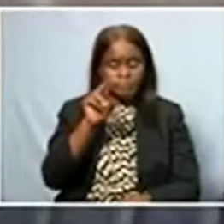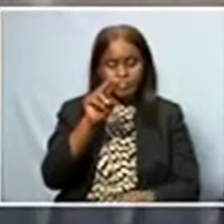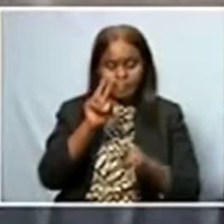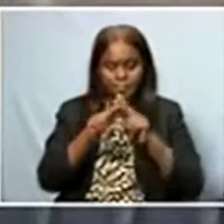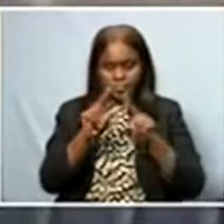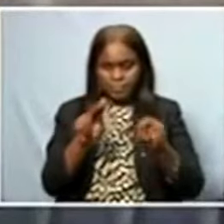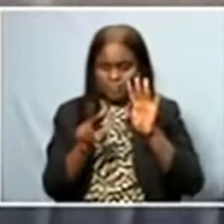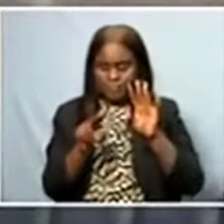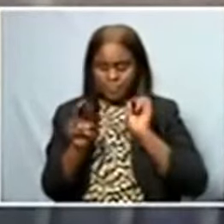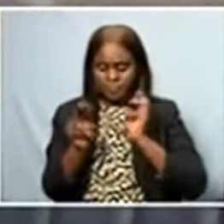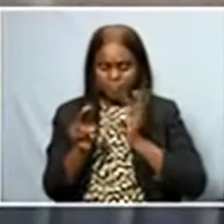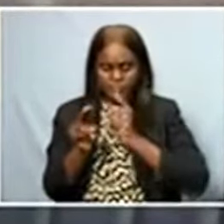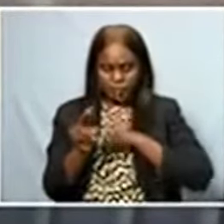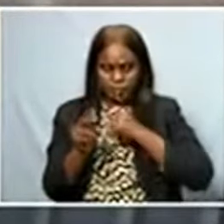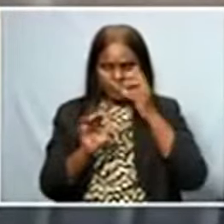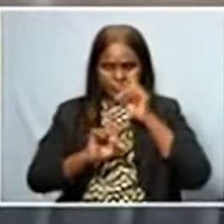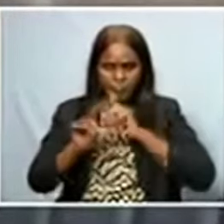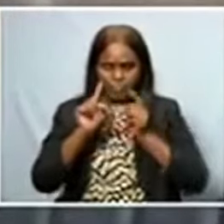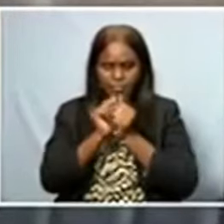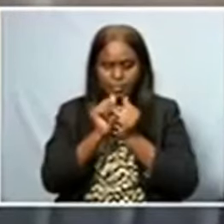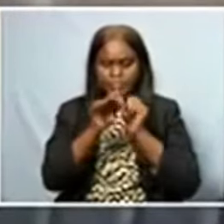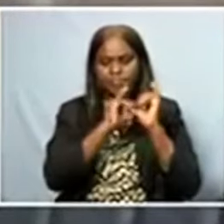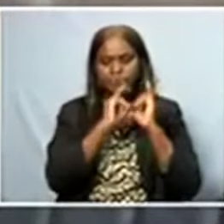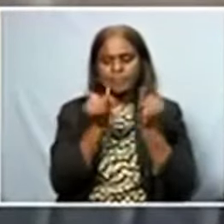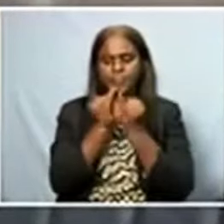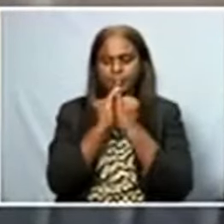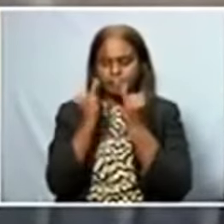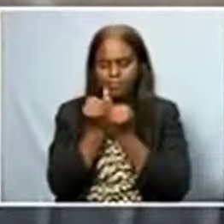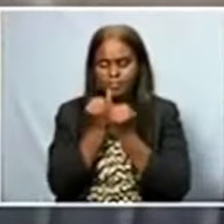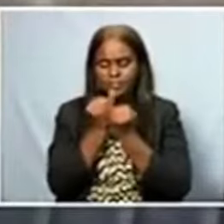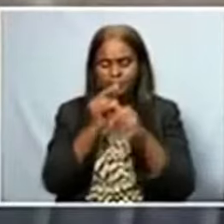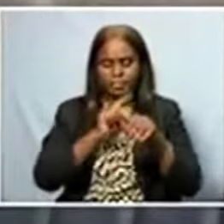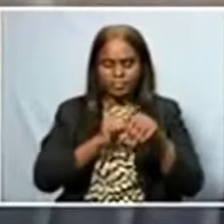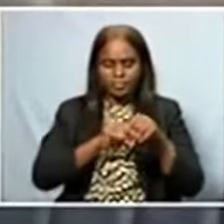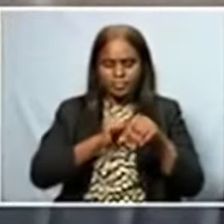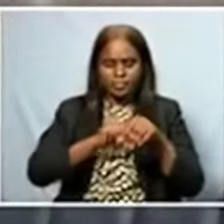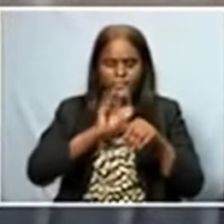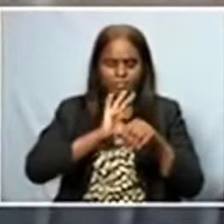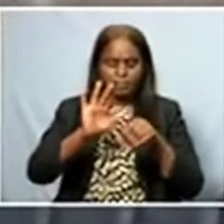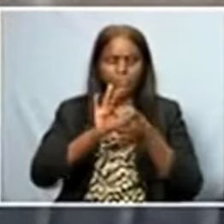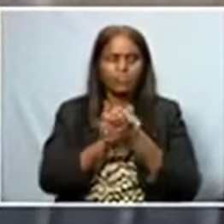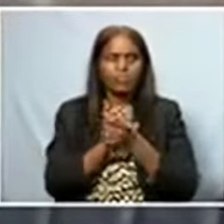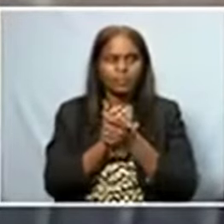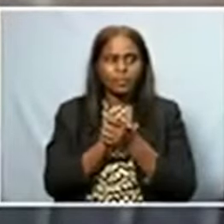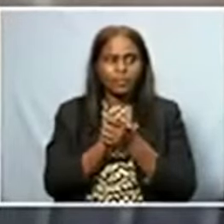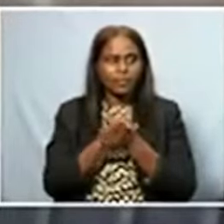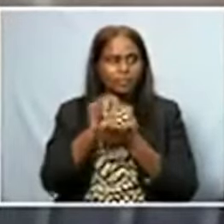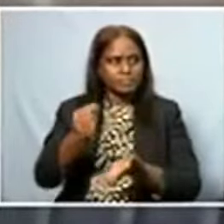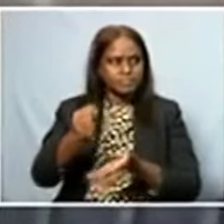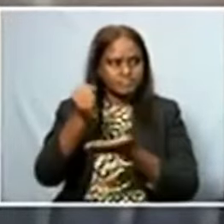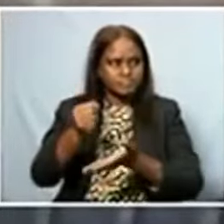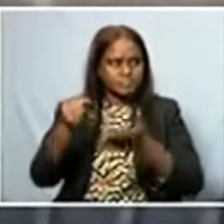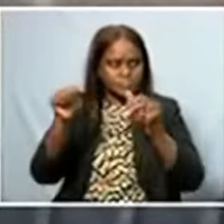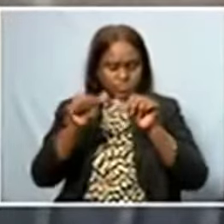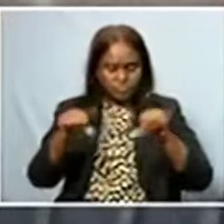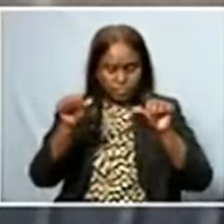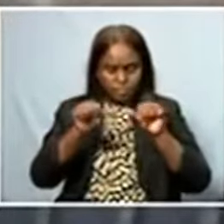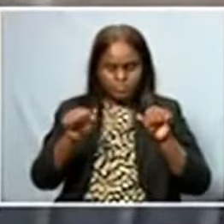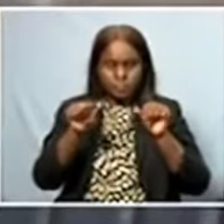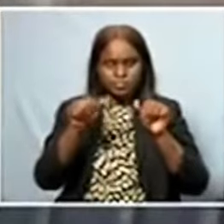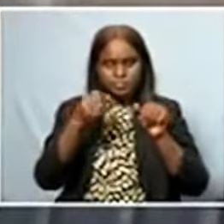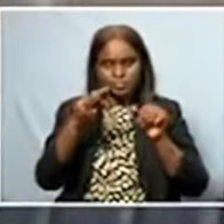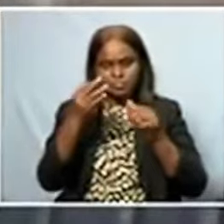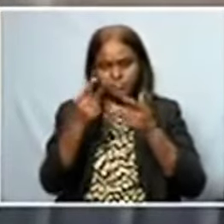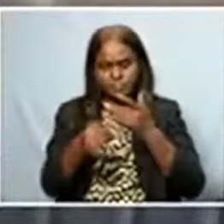Chairperson, we interacted with this institution during the budget analysis